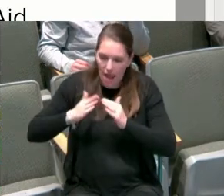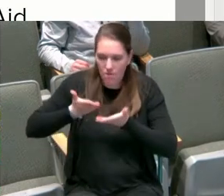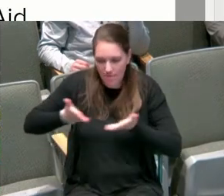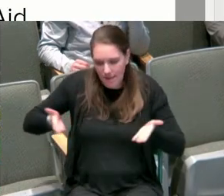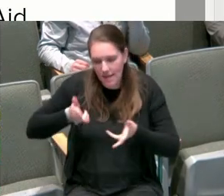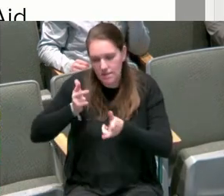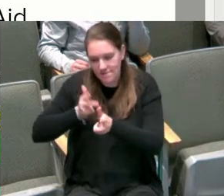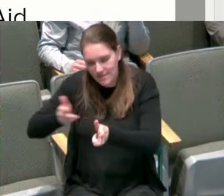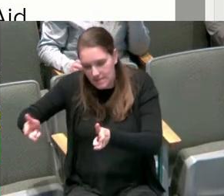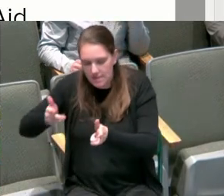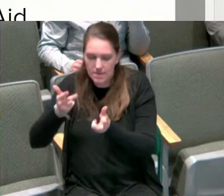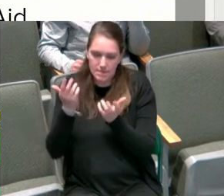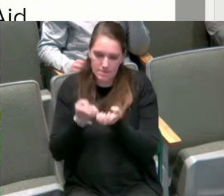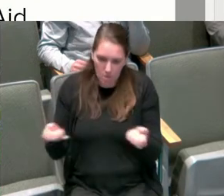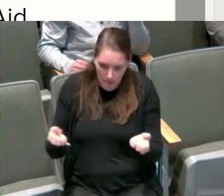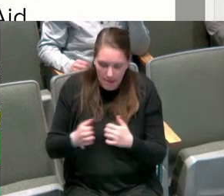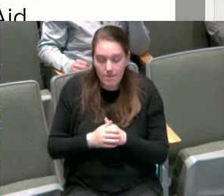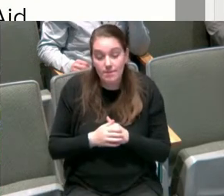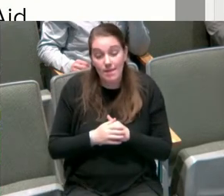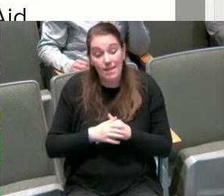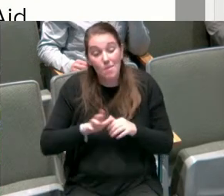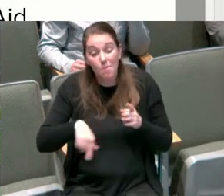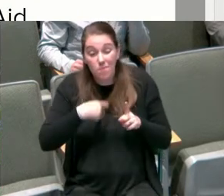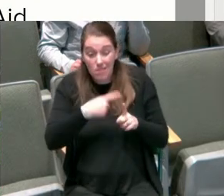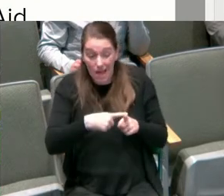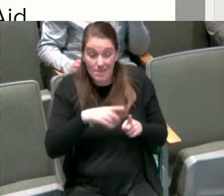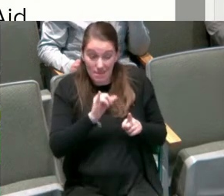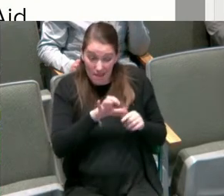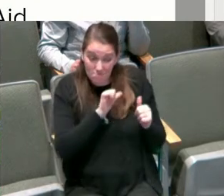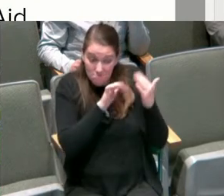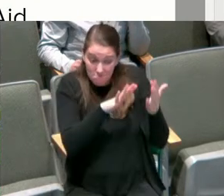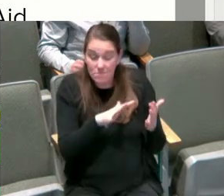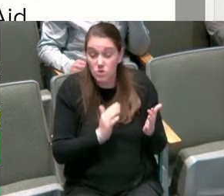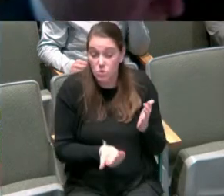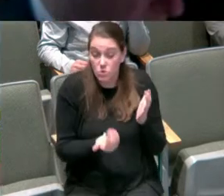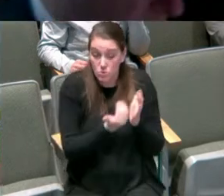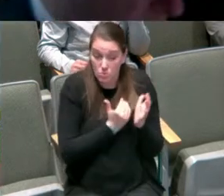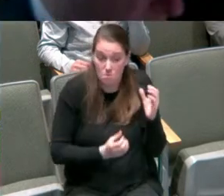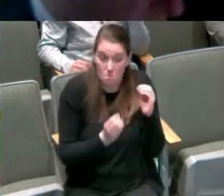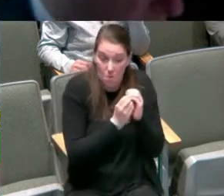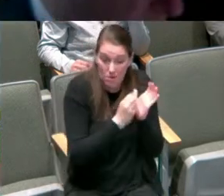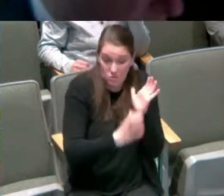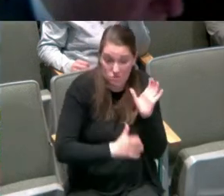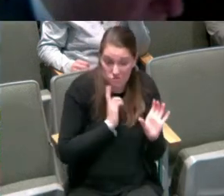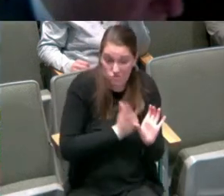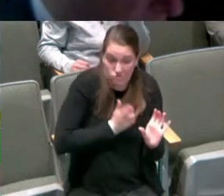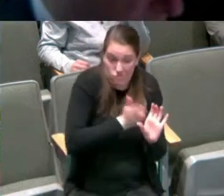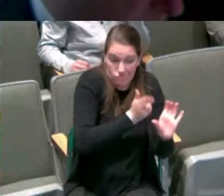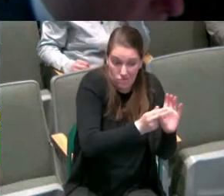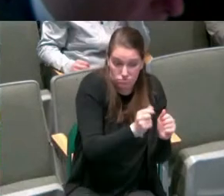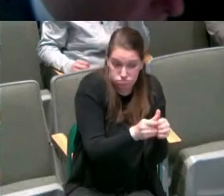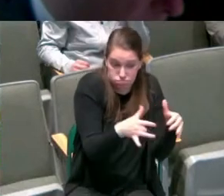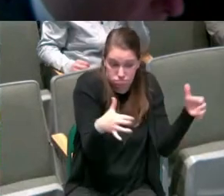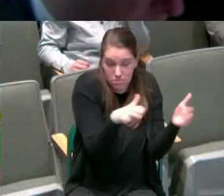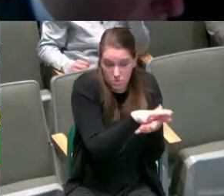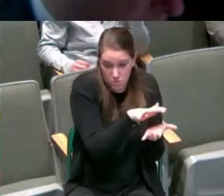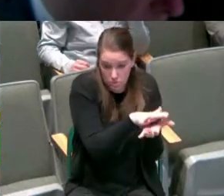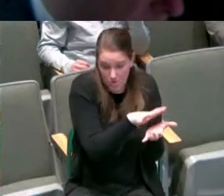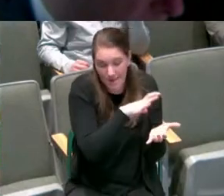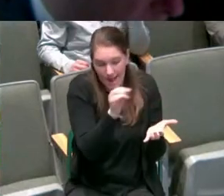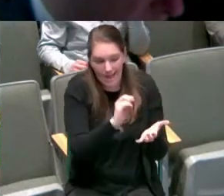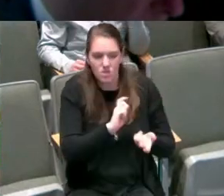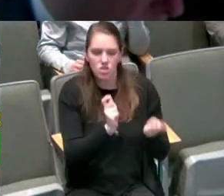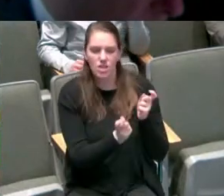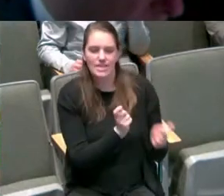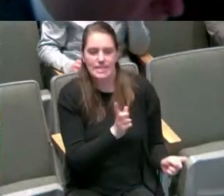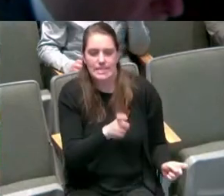for targeted increases in the schools to deal with the growing enrollment and a changing student need profile I mentioned that this budget proposal